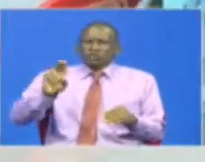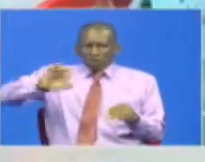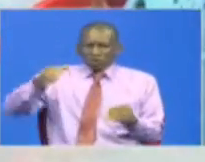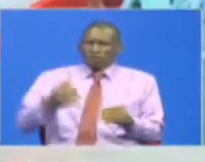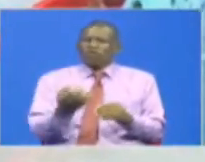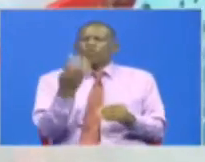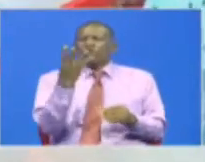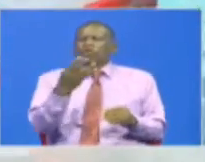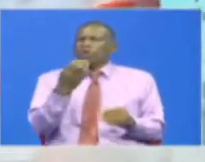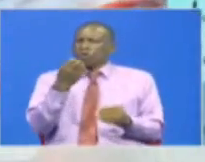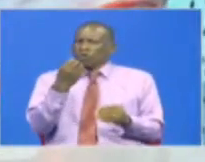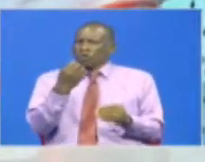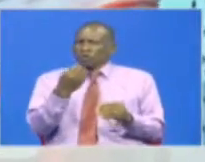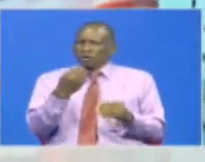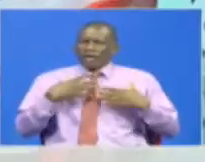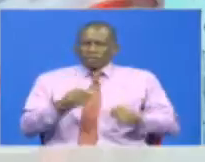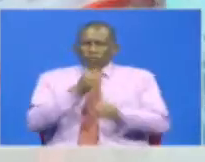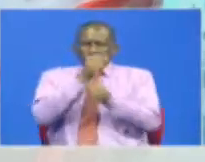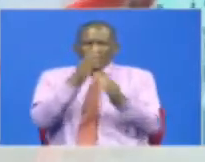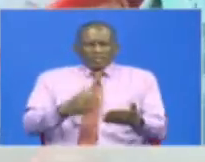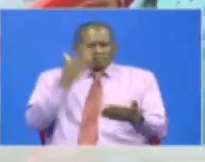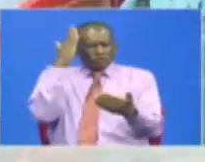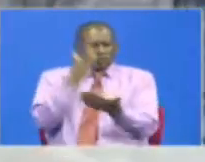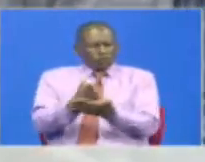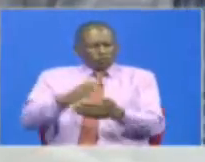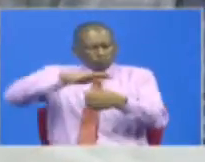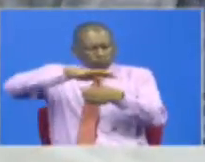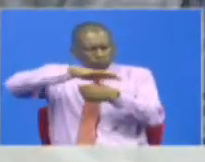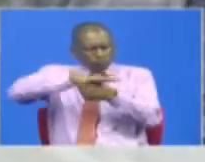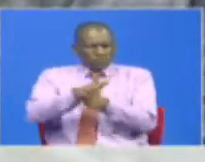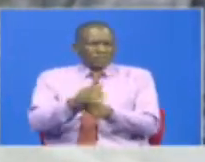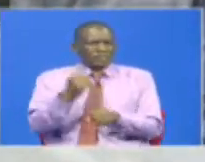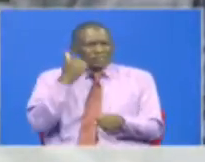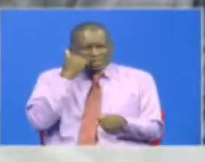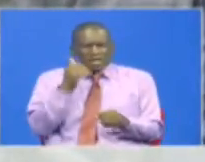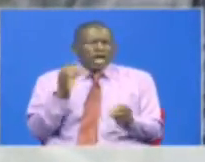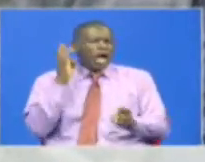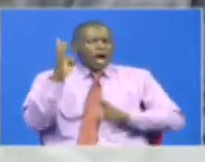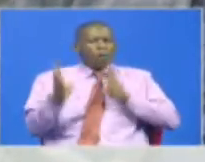medical personnel have tested positive for the virus.